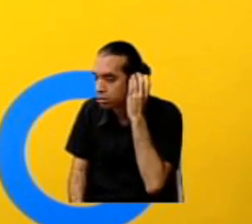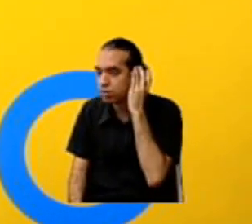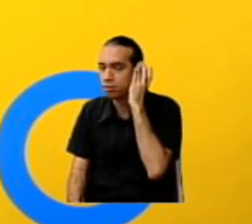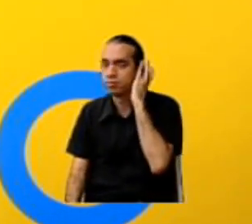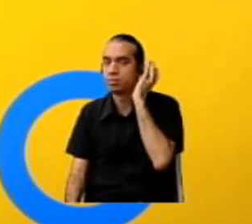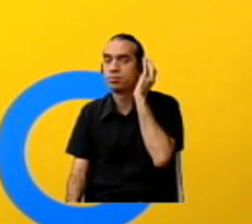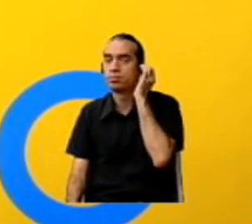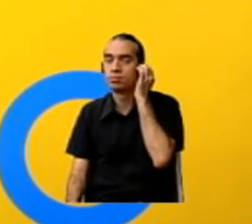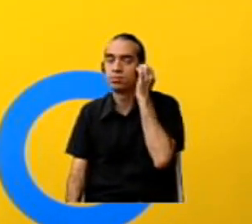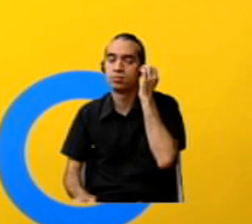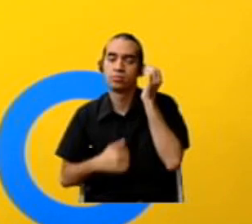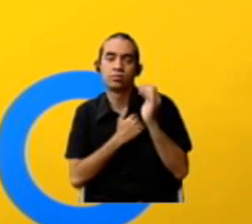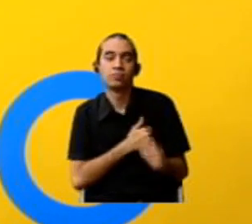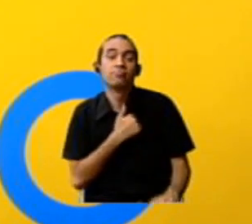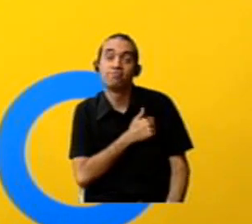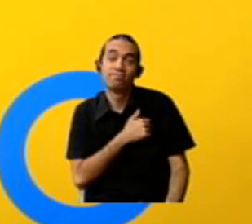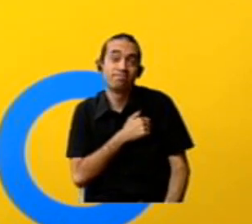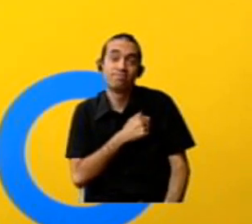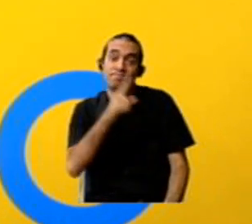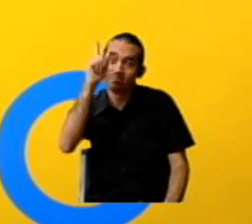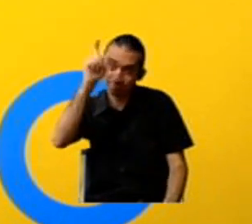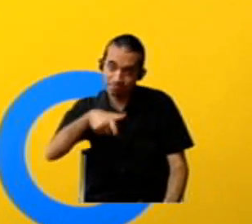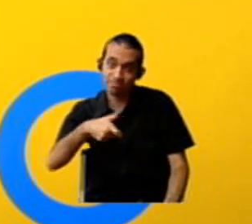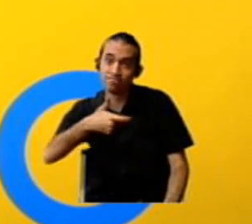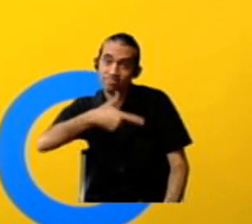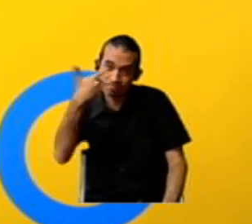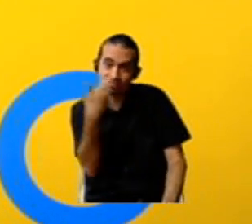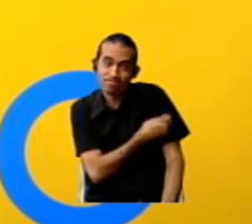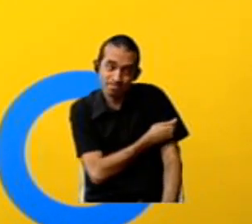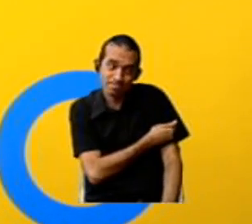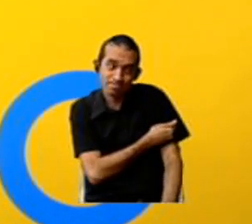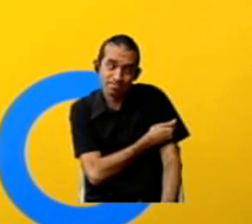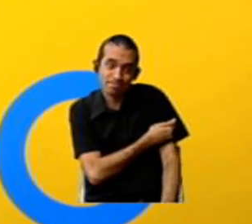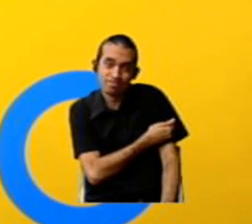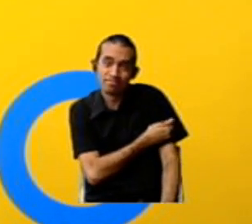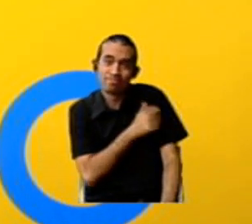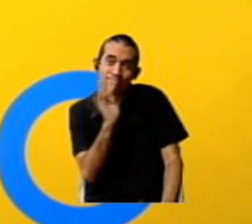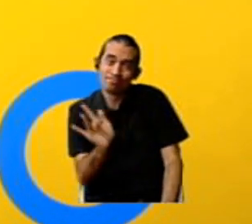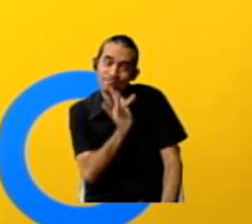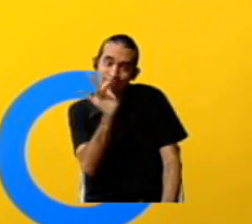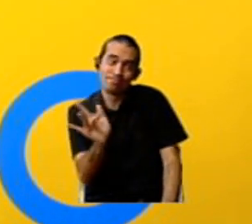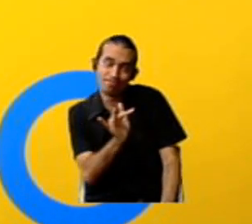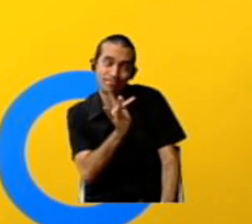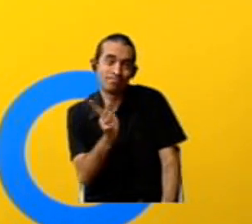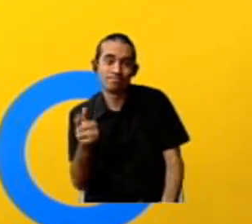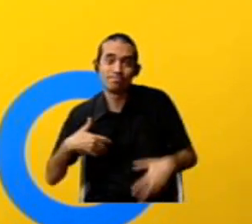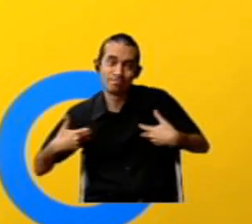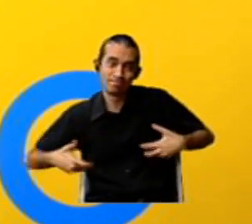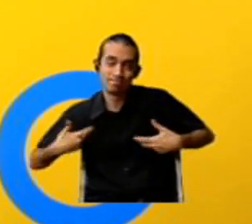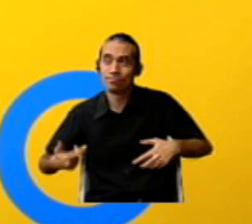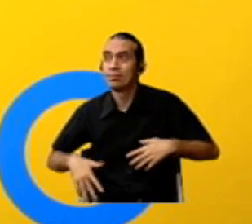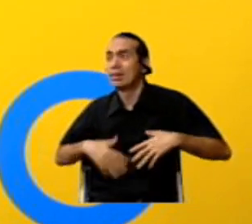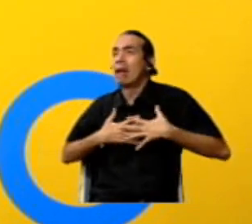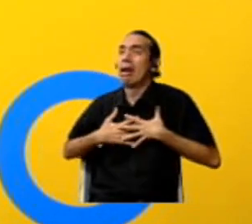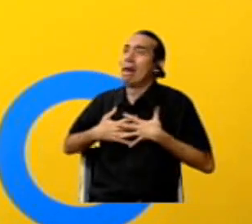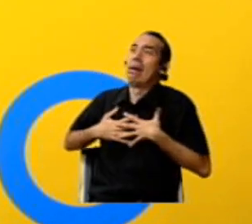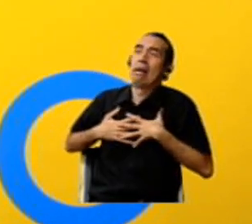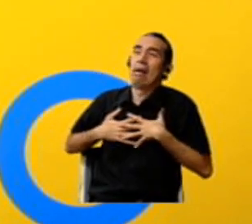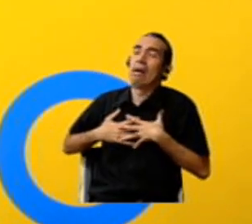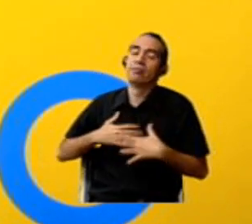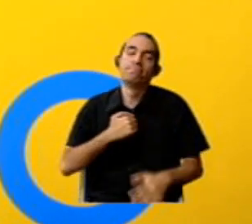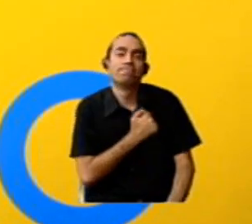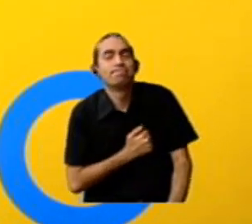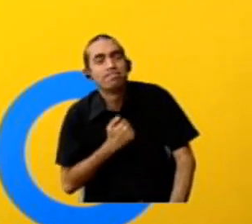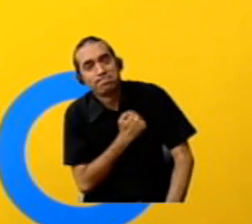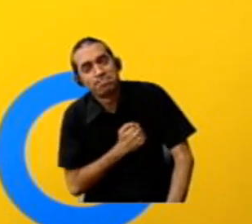Charlie, I'm sorry. They said you should get an injection. Poor Charlie. Oh my goodness. I'm